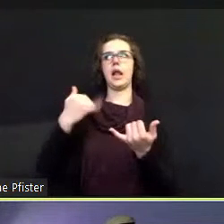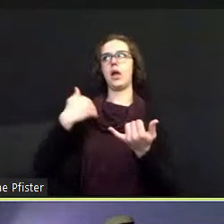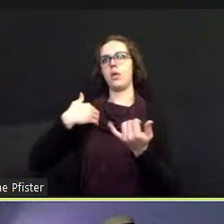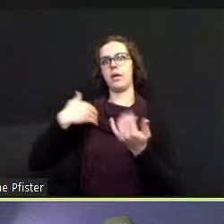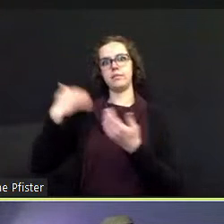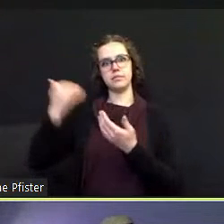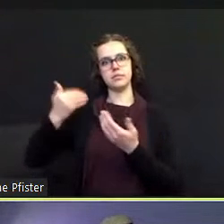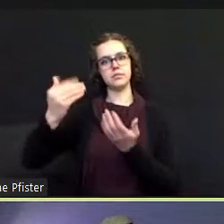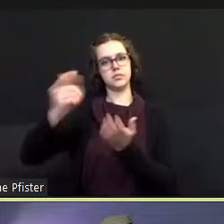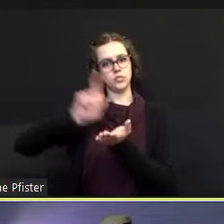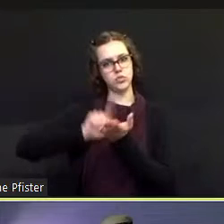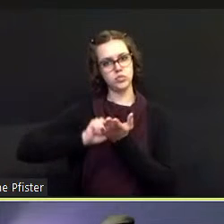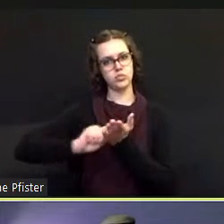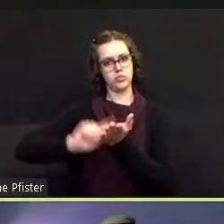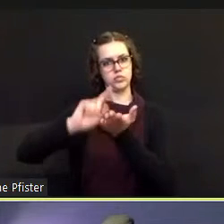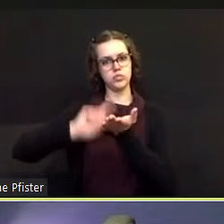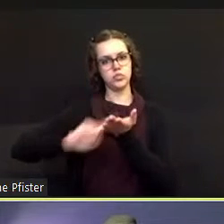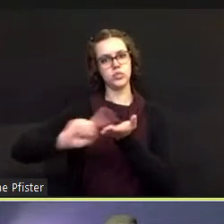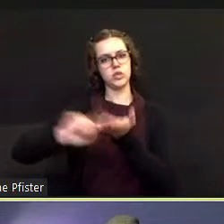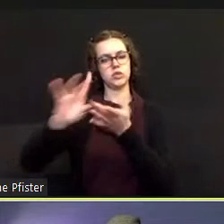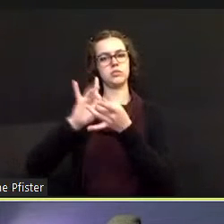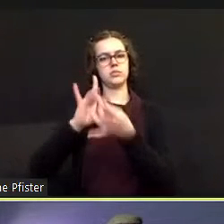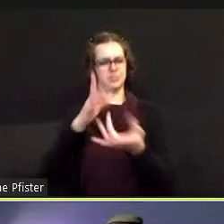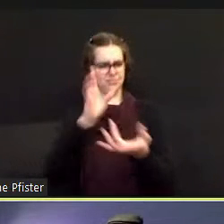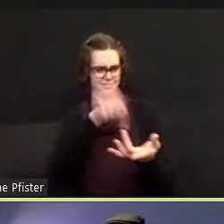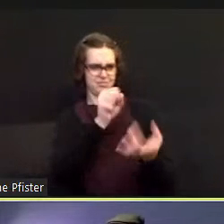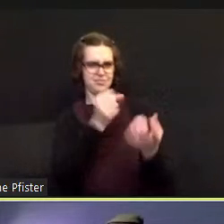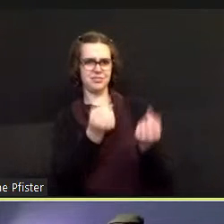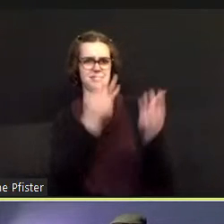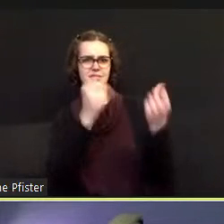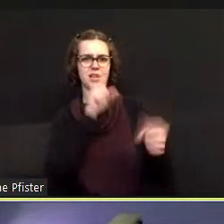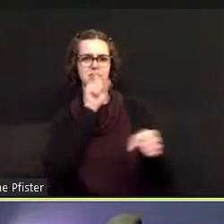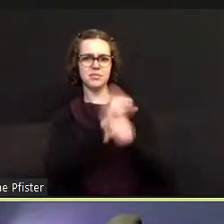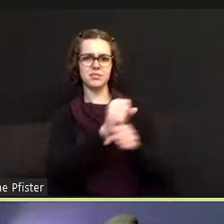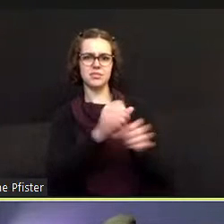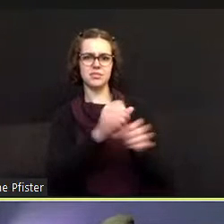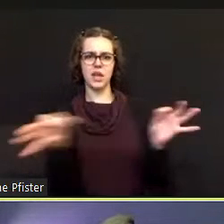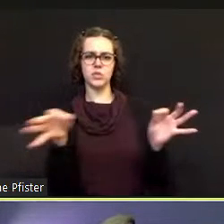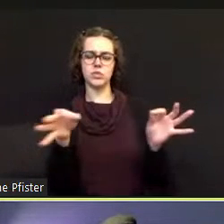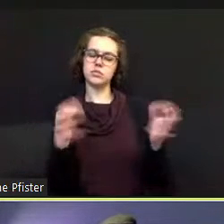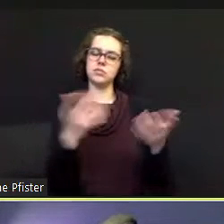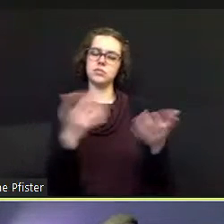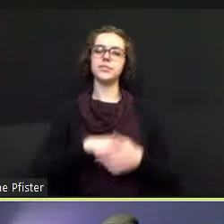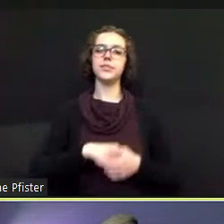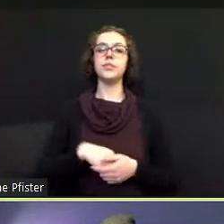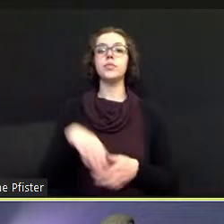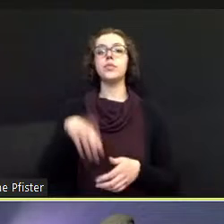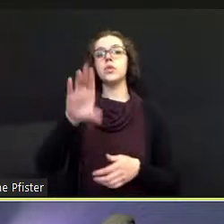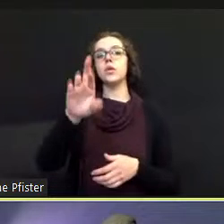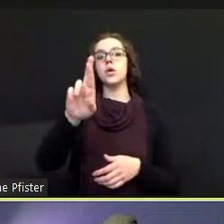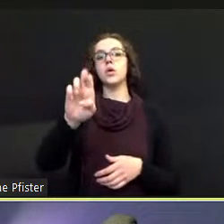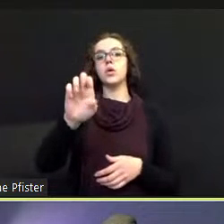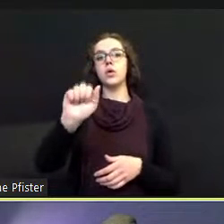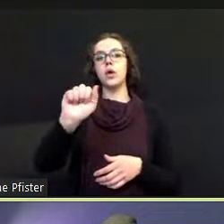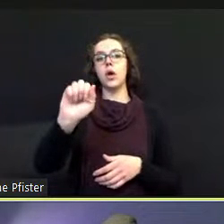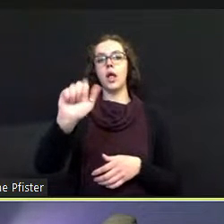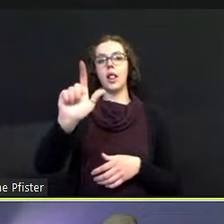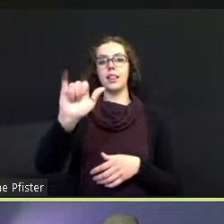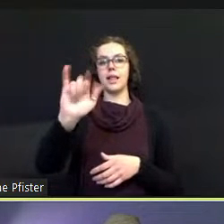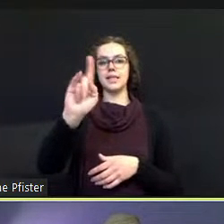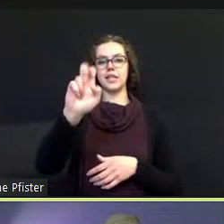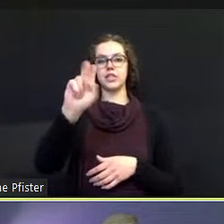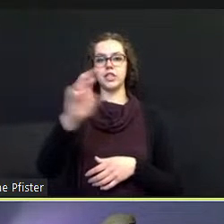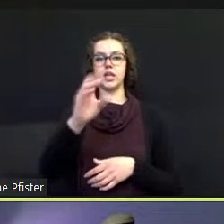also see that this raised the bugaboo of creolization and pidginization and all those ideological concerns, which we